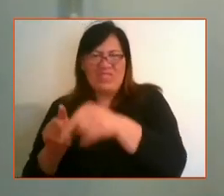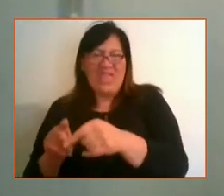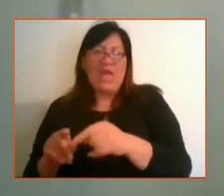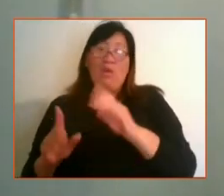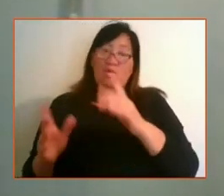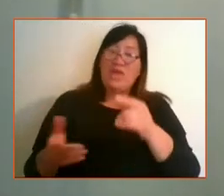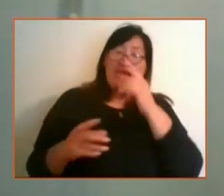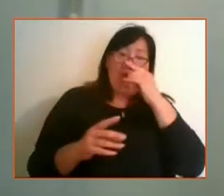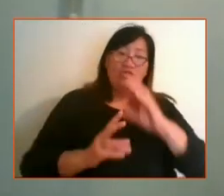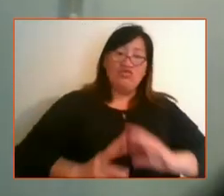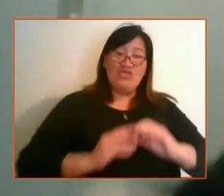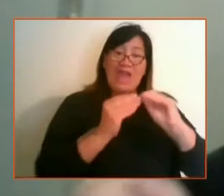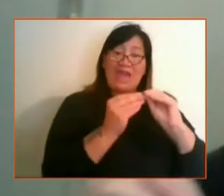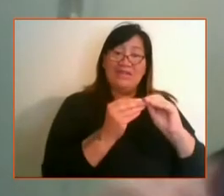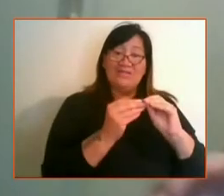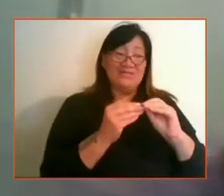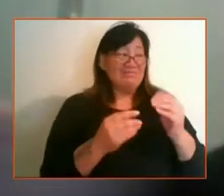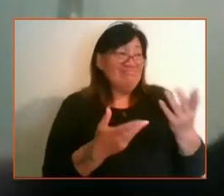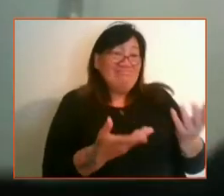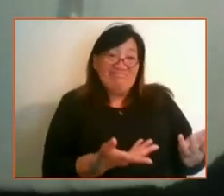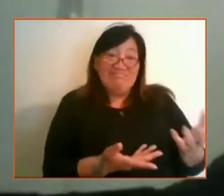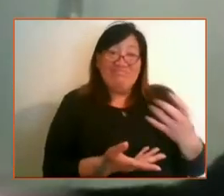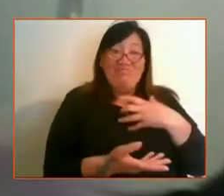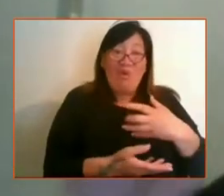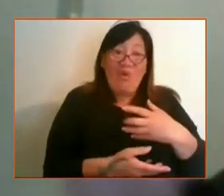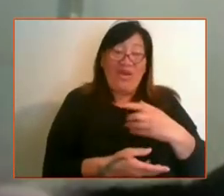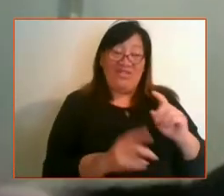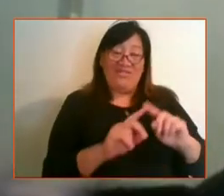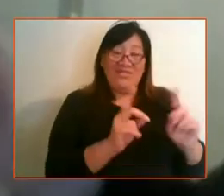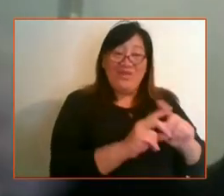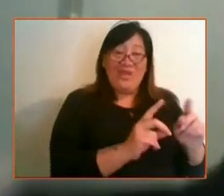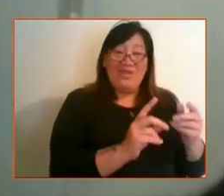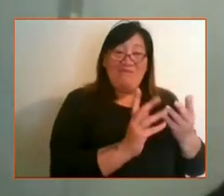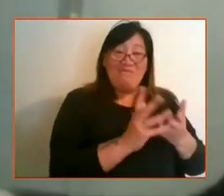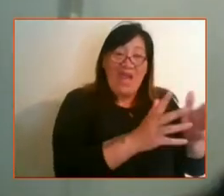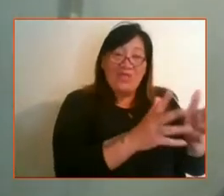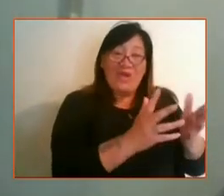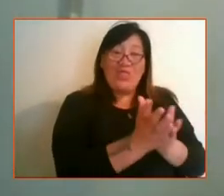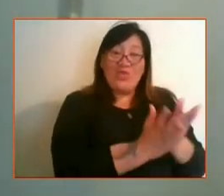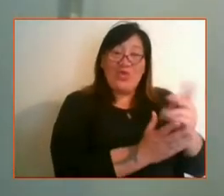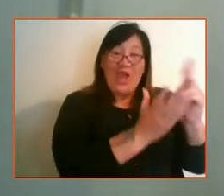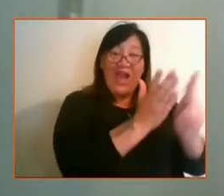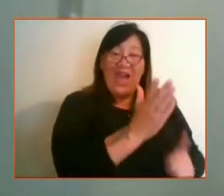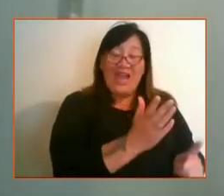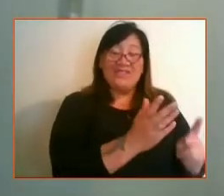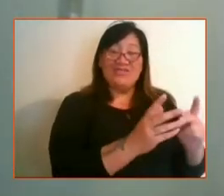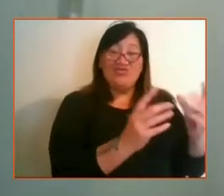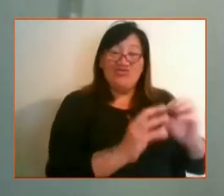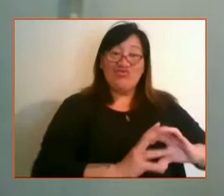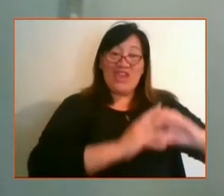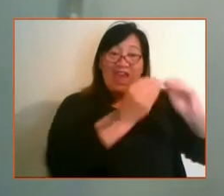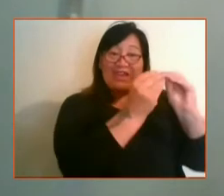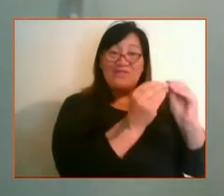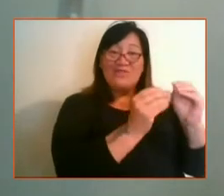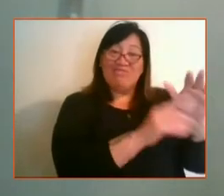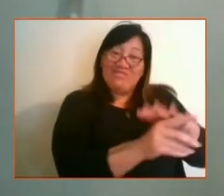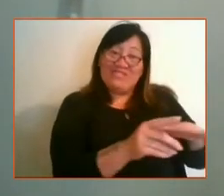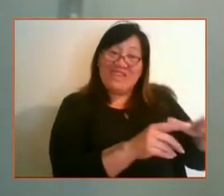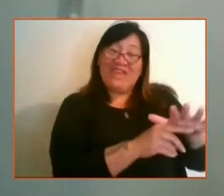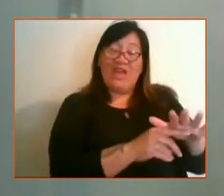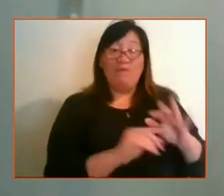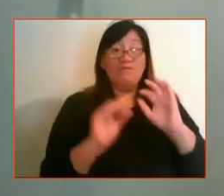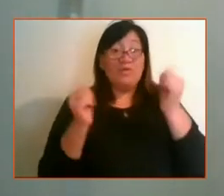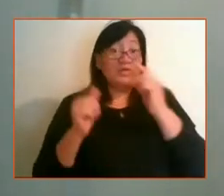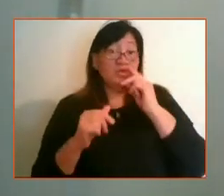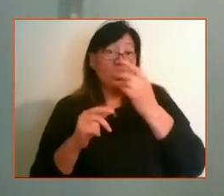opportunity for people to pathway into jobs in the creative arts and industries. We've seen it already in the last couple